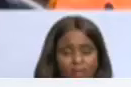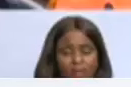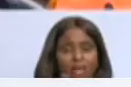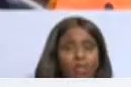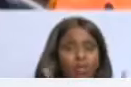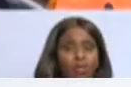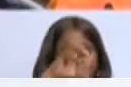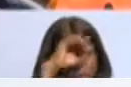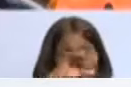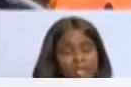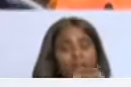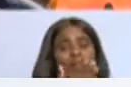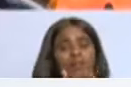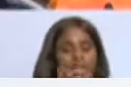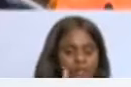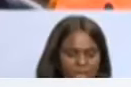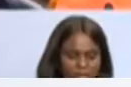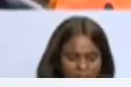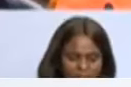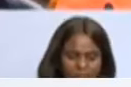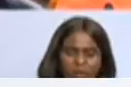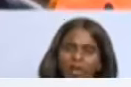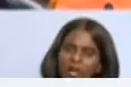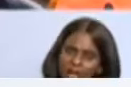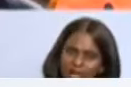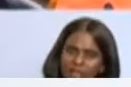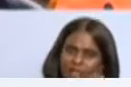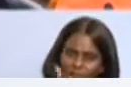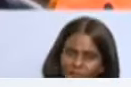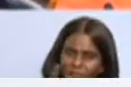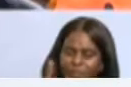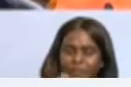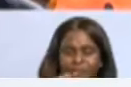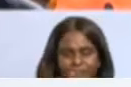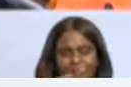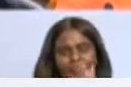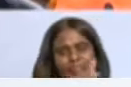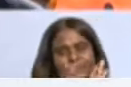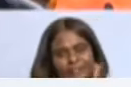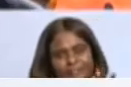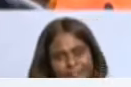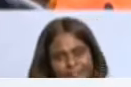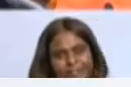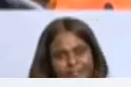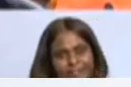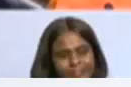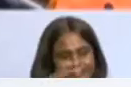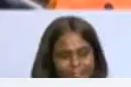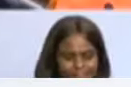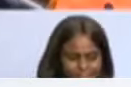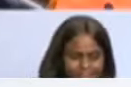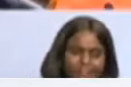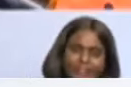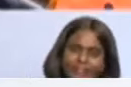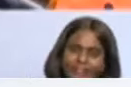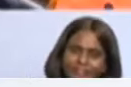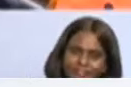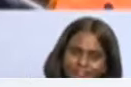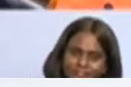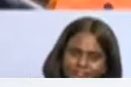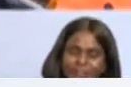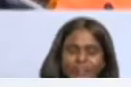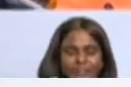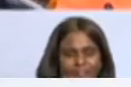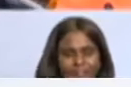are. We therefore call upon all our traditional leaders, in addition to the members of parliament, in addition to